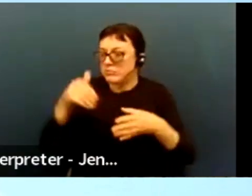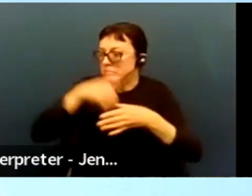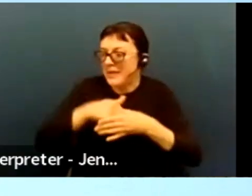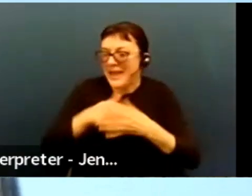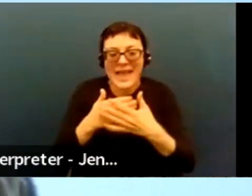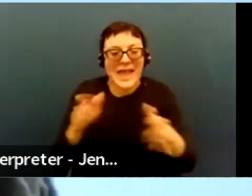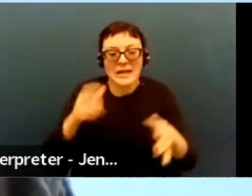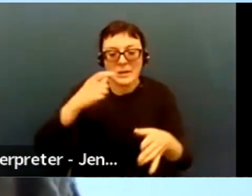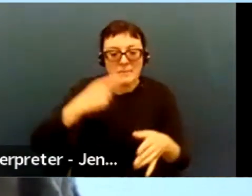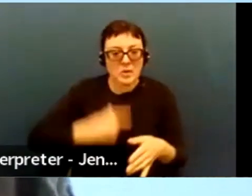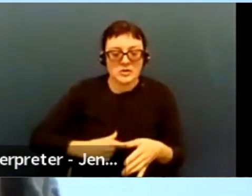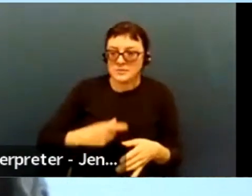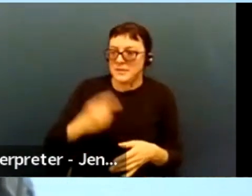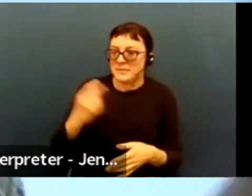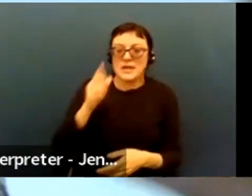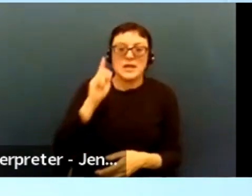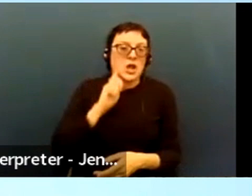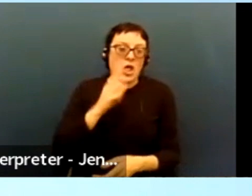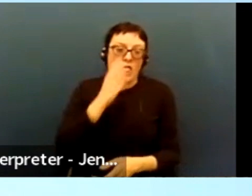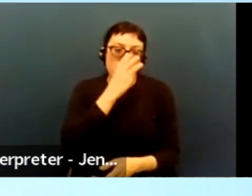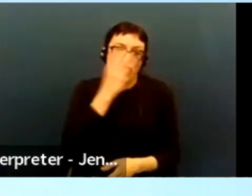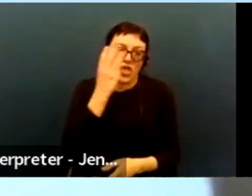and the sharing of power.